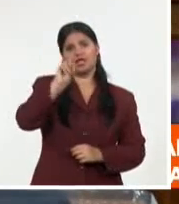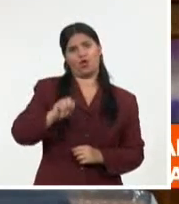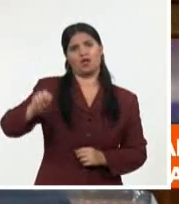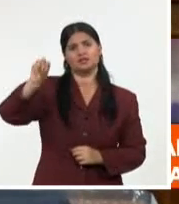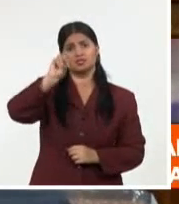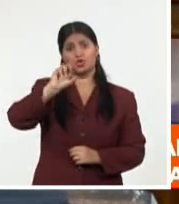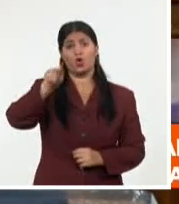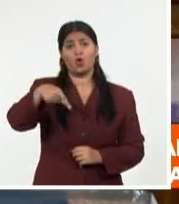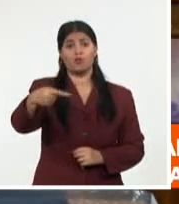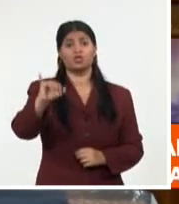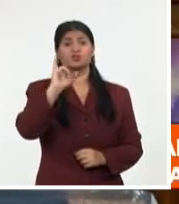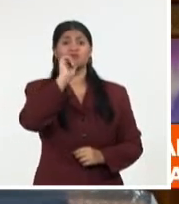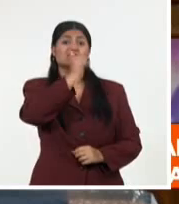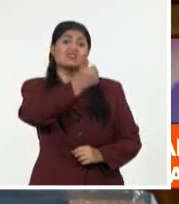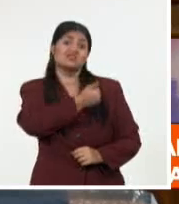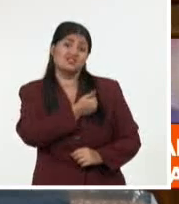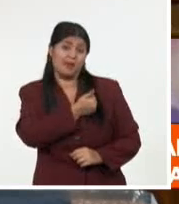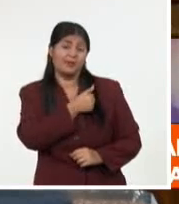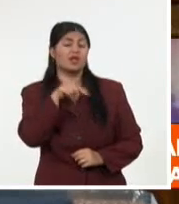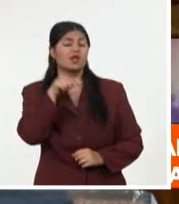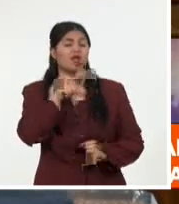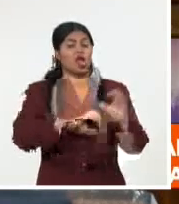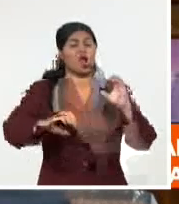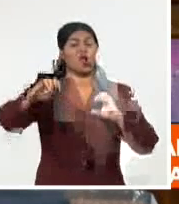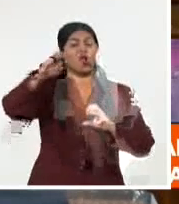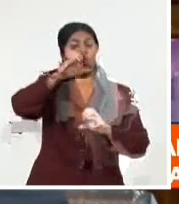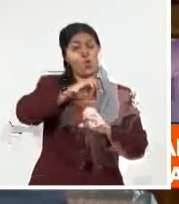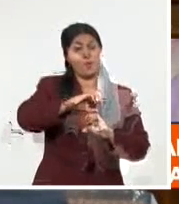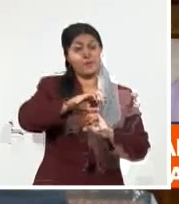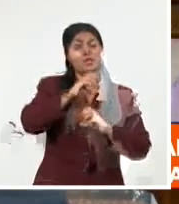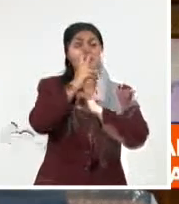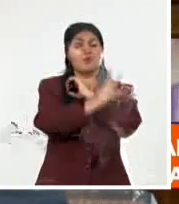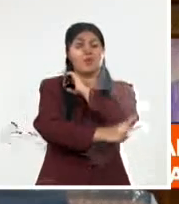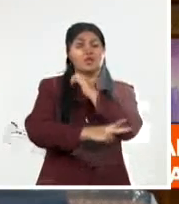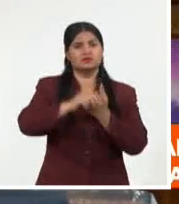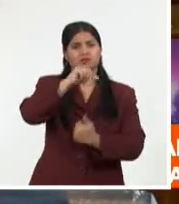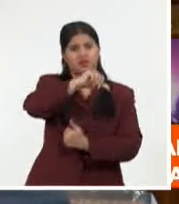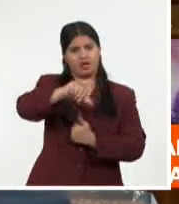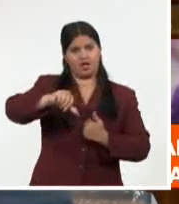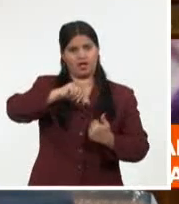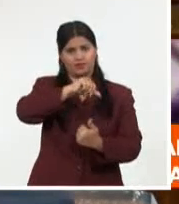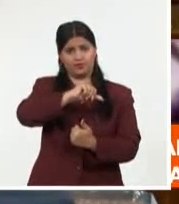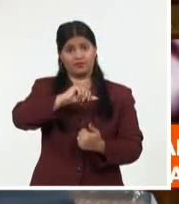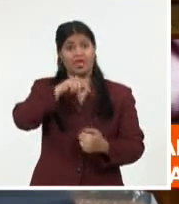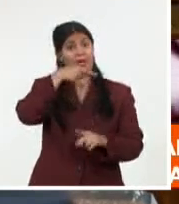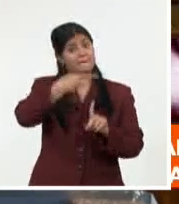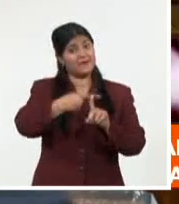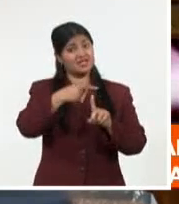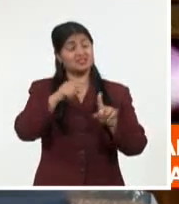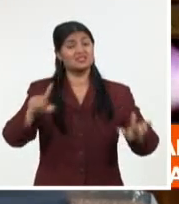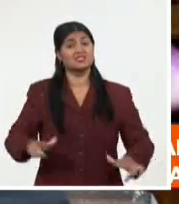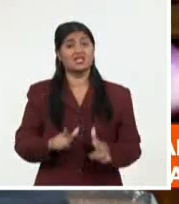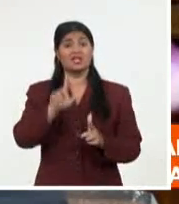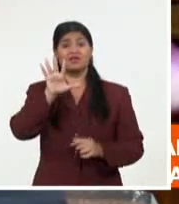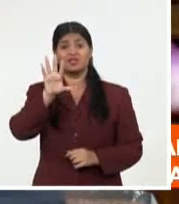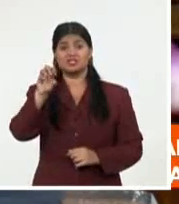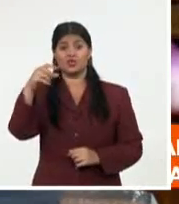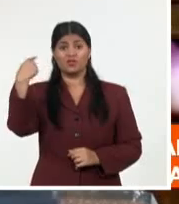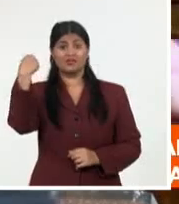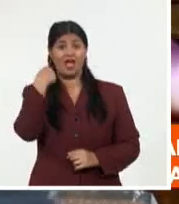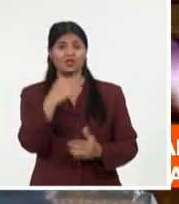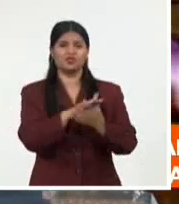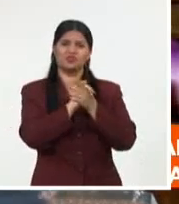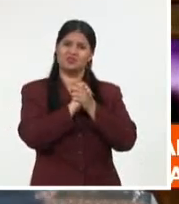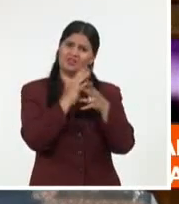cumbre del mecanismo en Barbados. Allí, además de celebrar 50 años de hermandad, trabajaremos